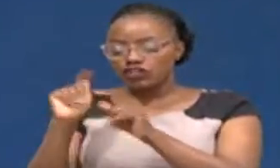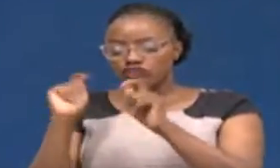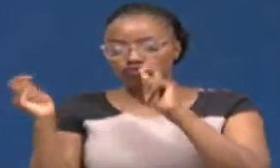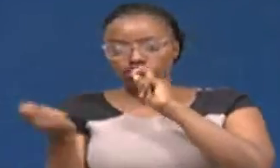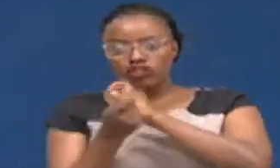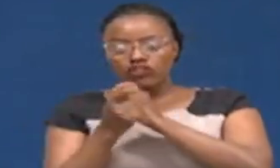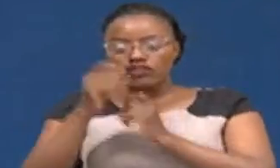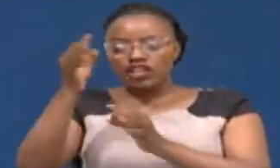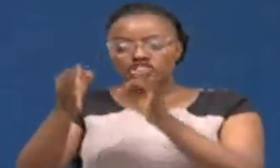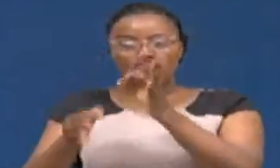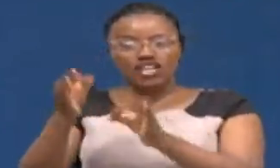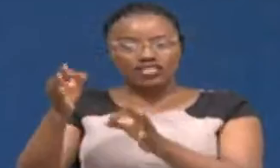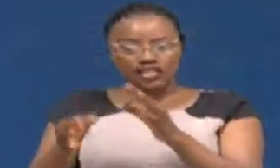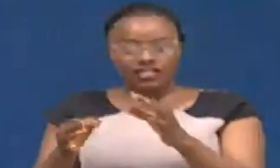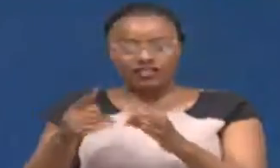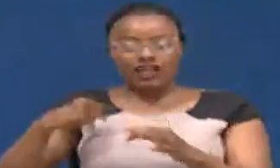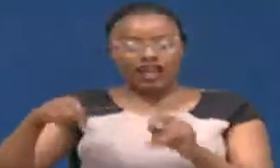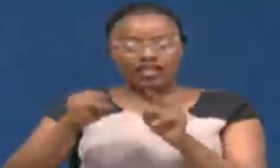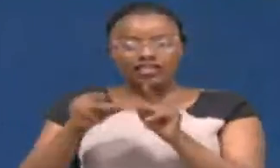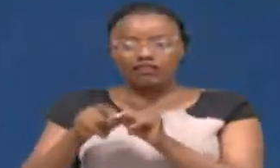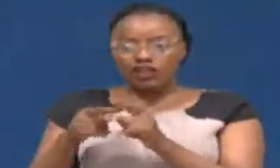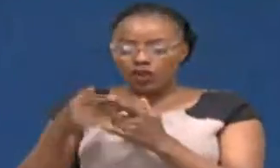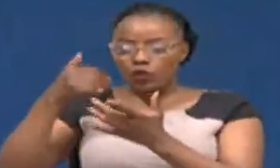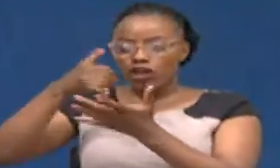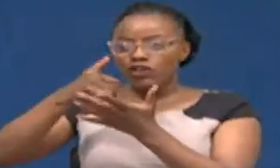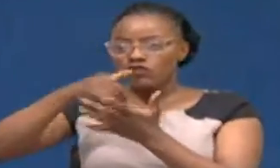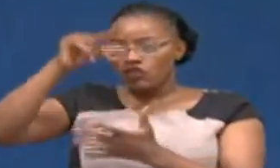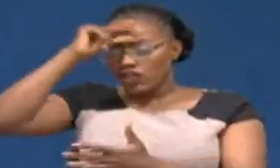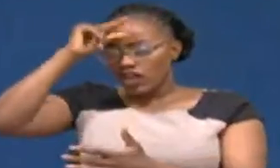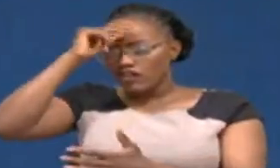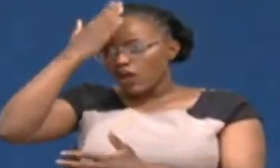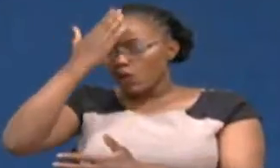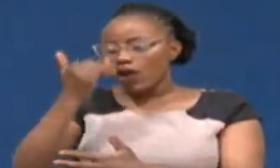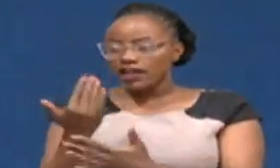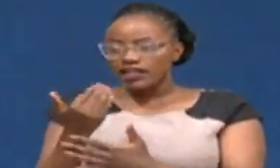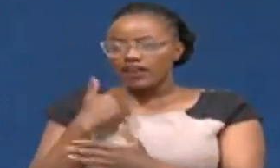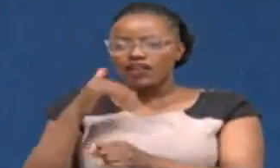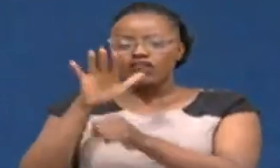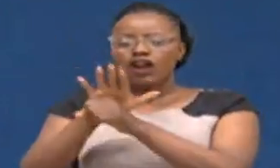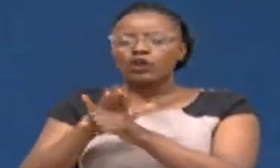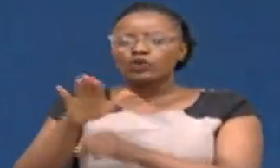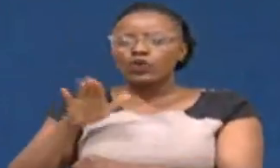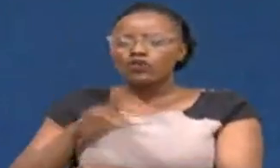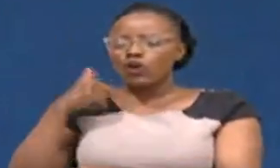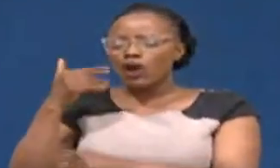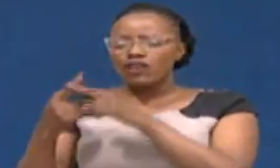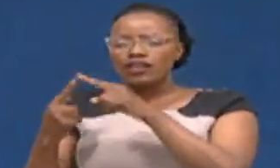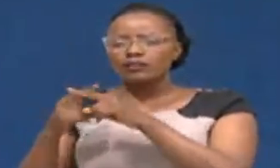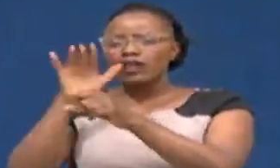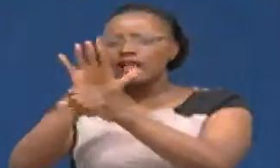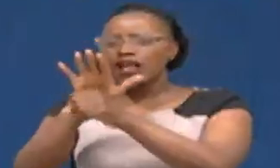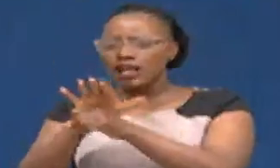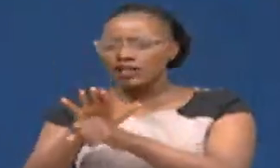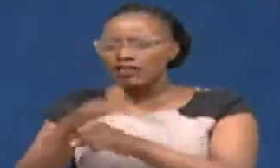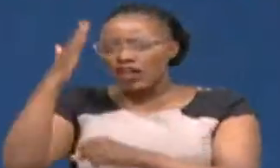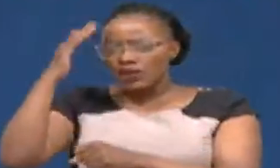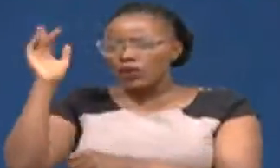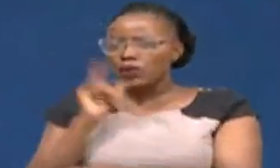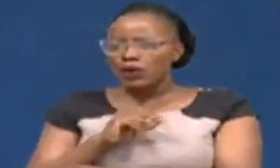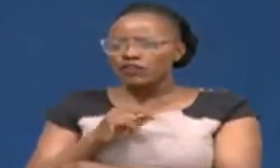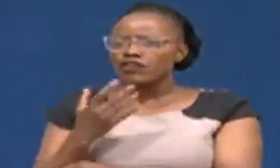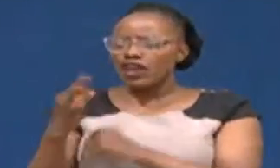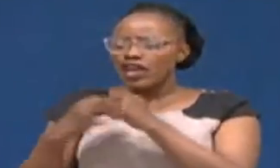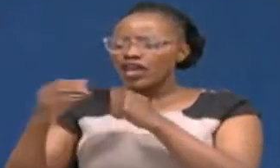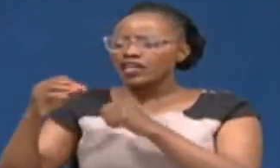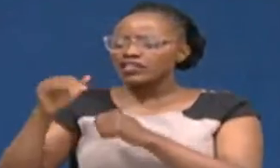transitional justice, whereby we engage the government. Yeah. Because Trevor, there are a lot of women who have gone through. I know 80